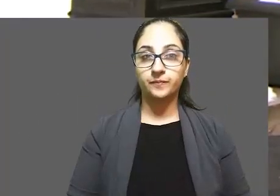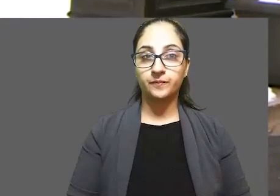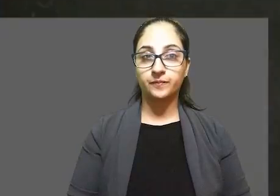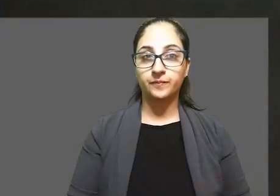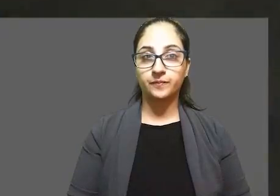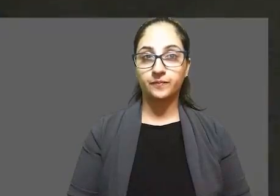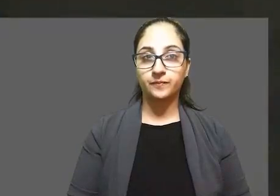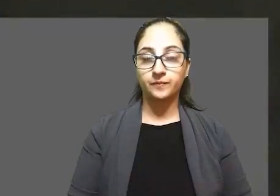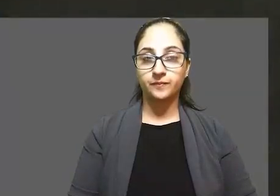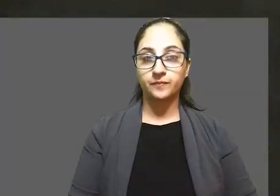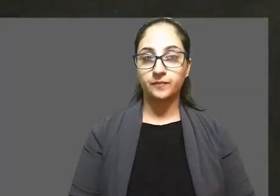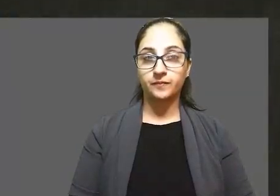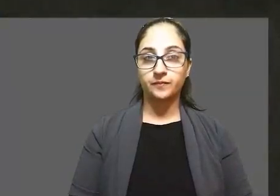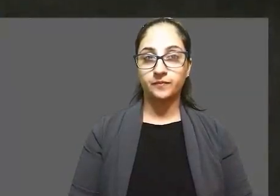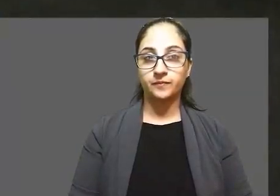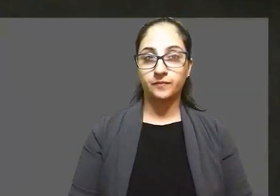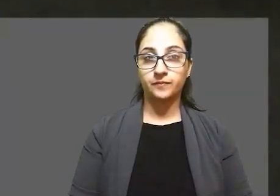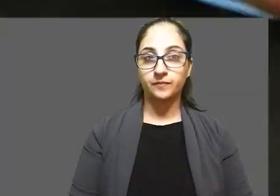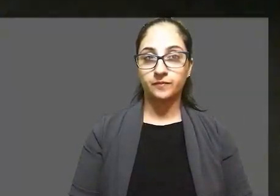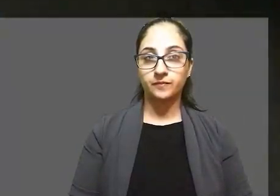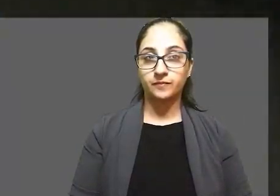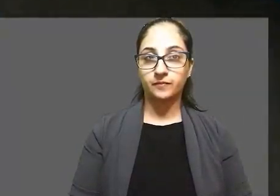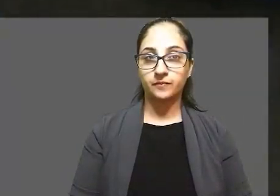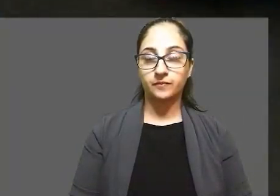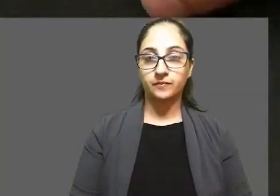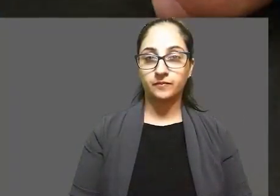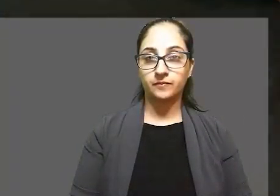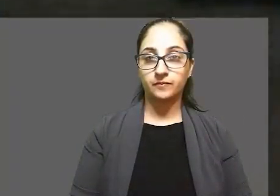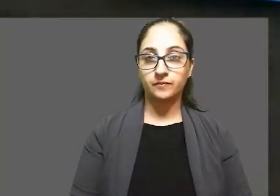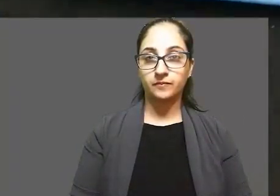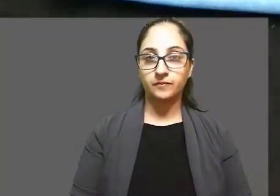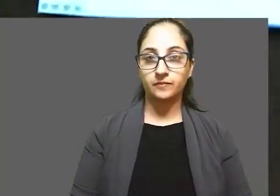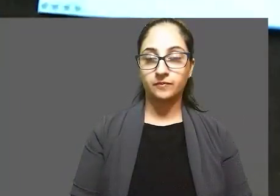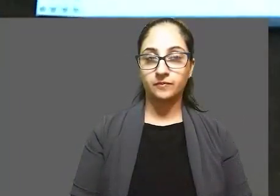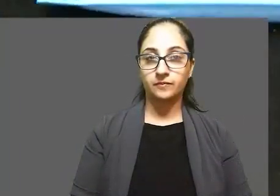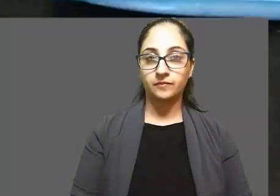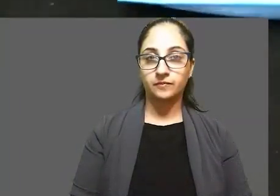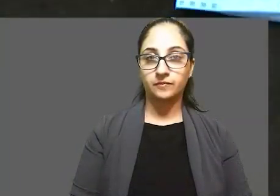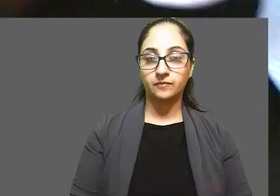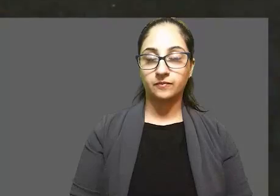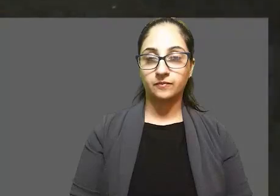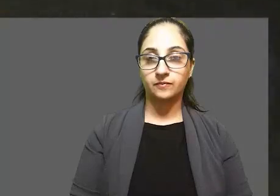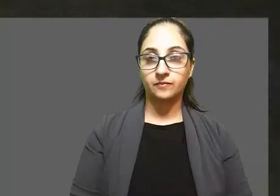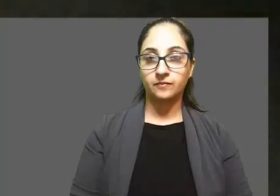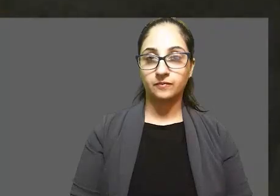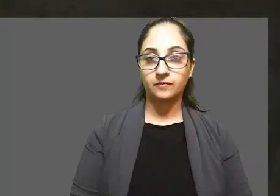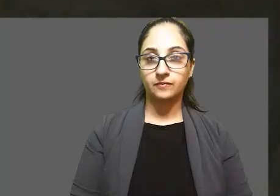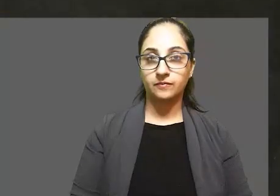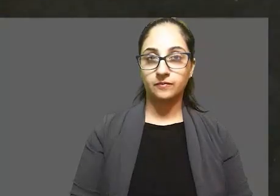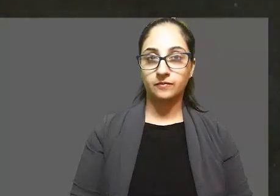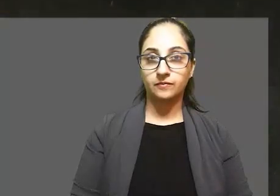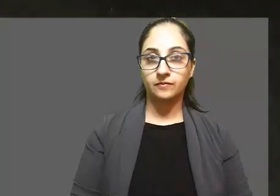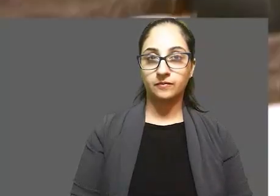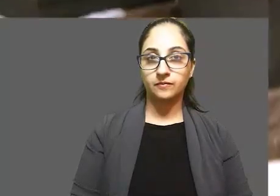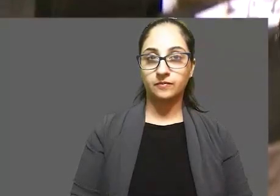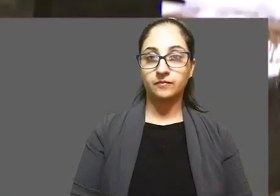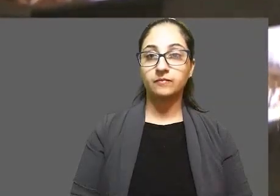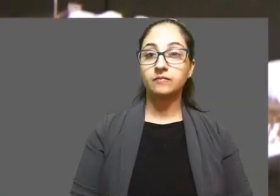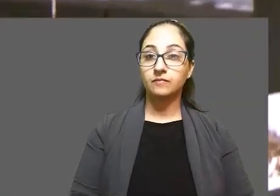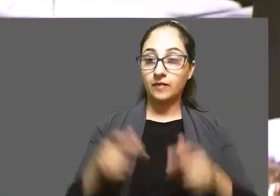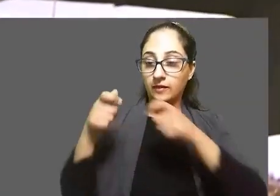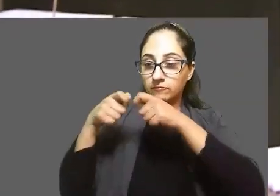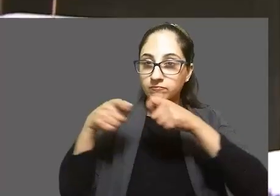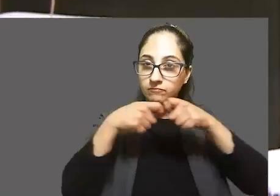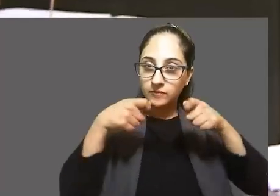80%. The first one is knotting the ear loops and tucking in the extra pleat on the side. This simple trick will